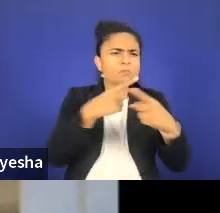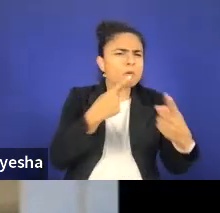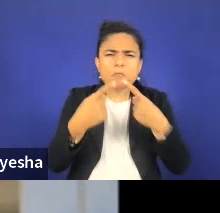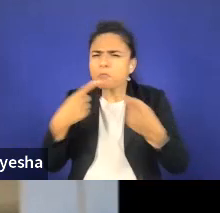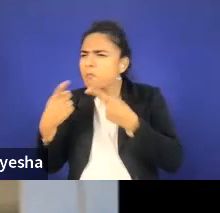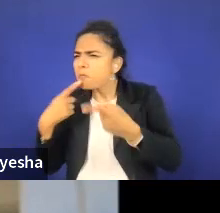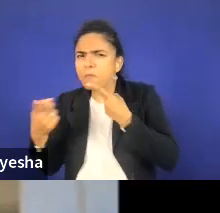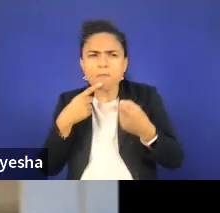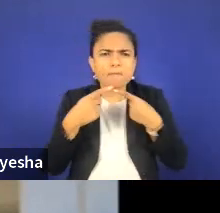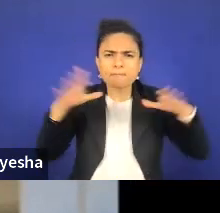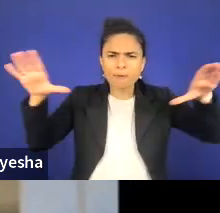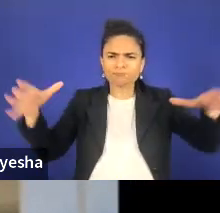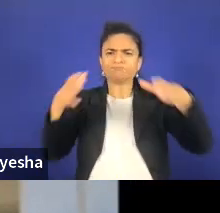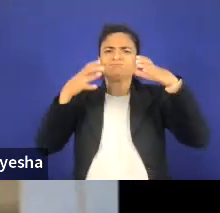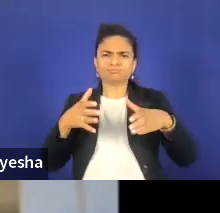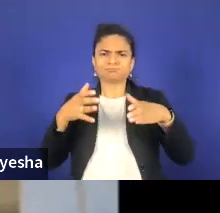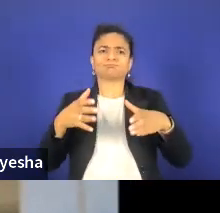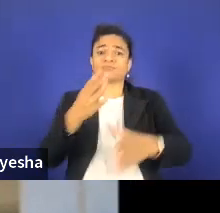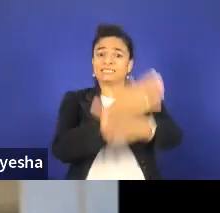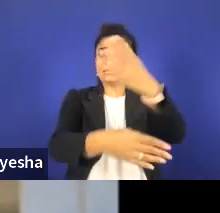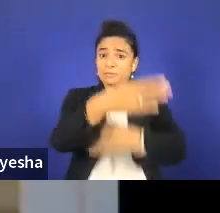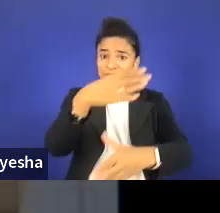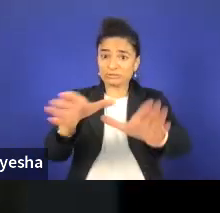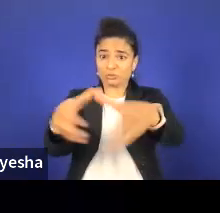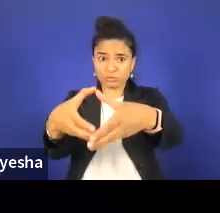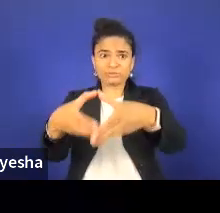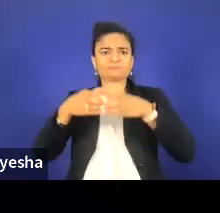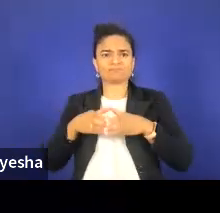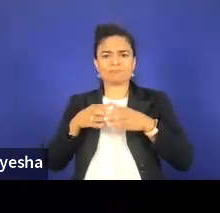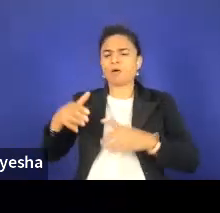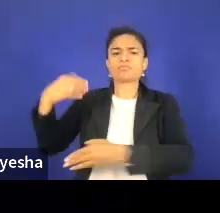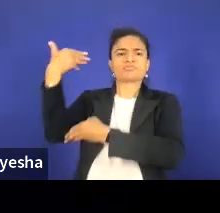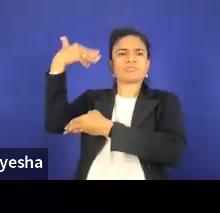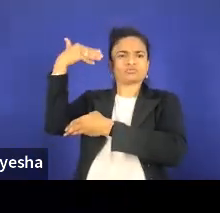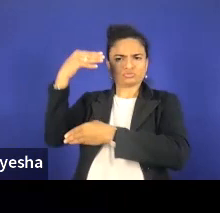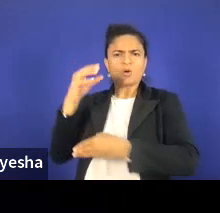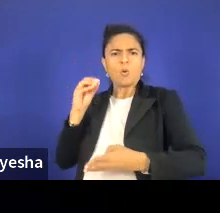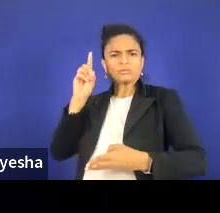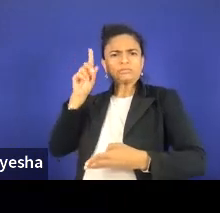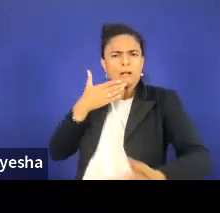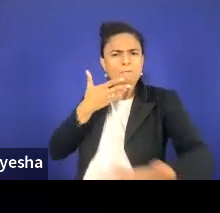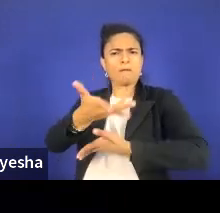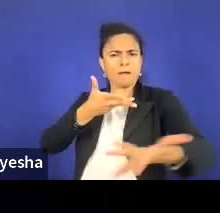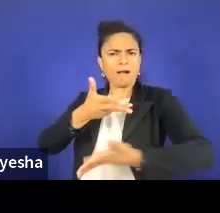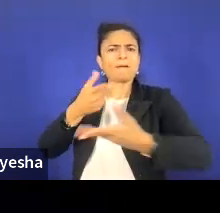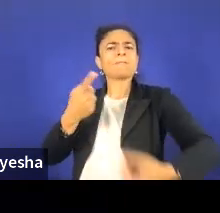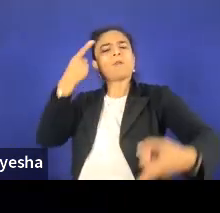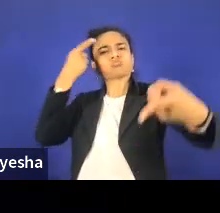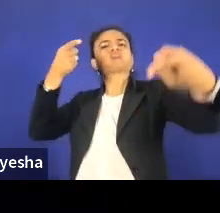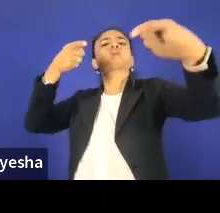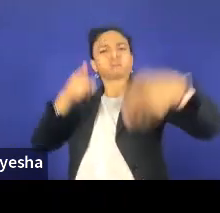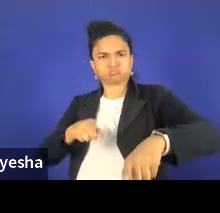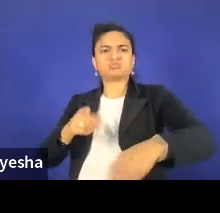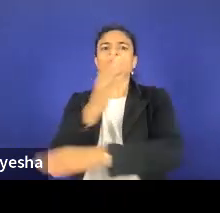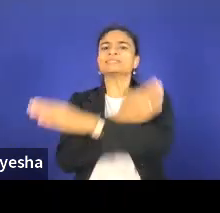of the Disability Allowance Scheme initiative in 2016, using the criteria that was agreed from the consultative